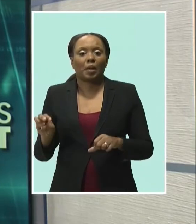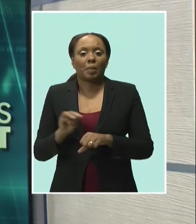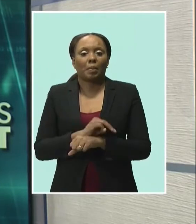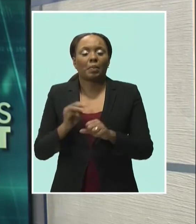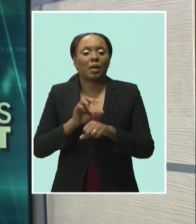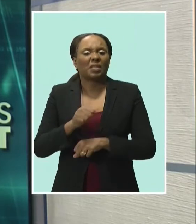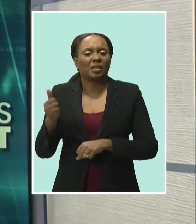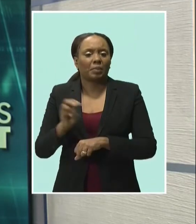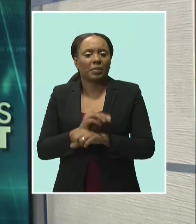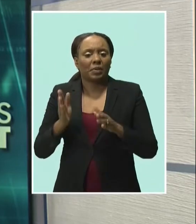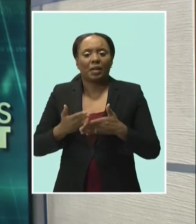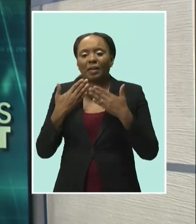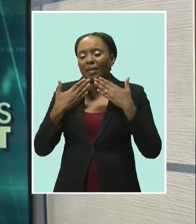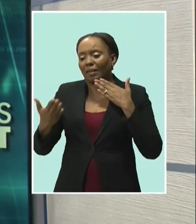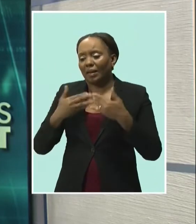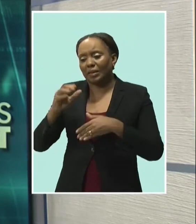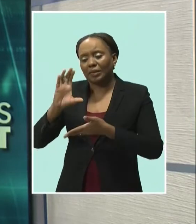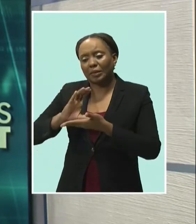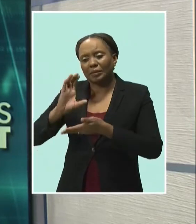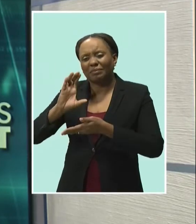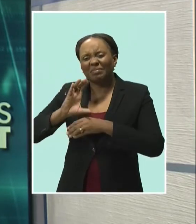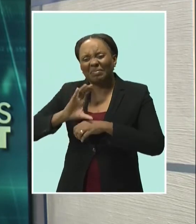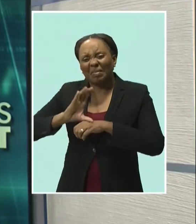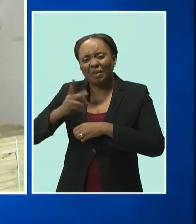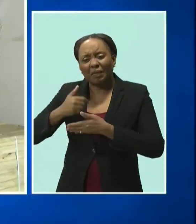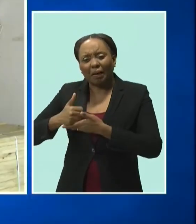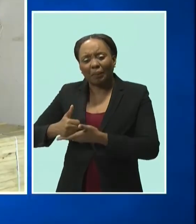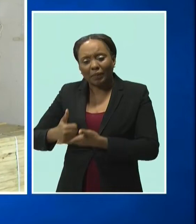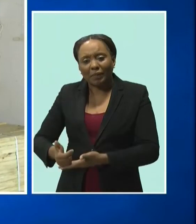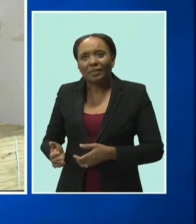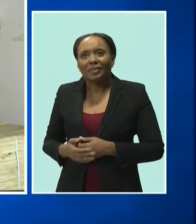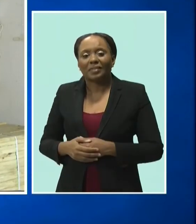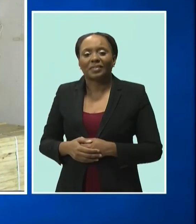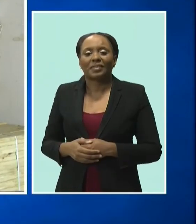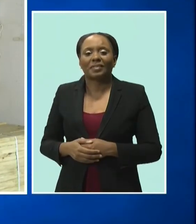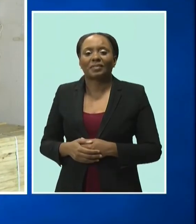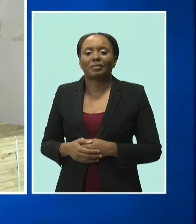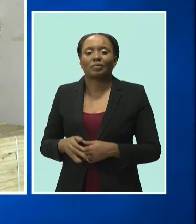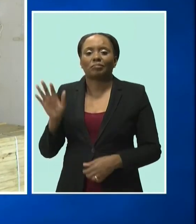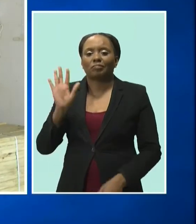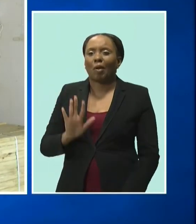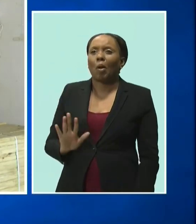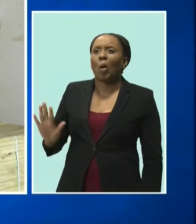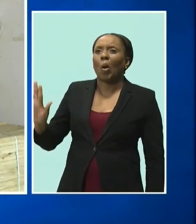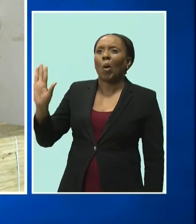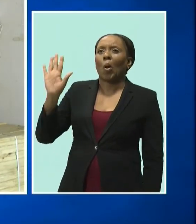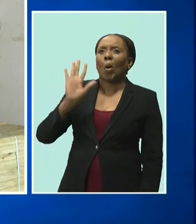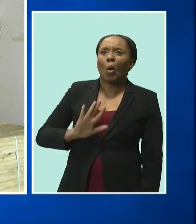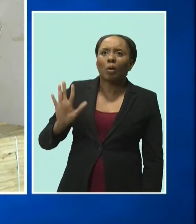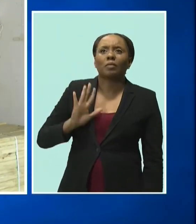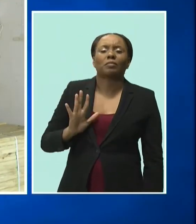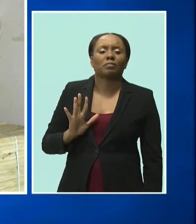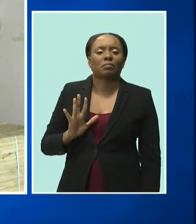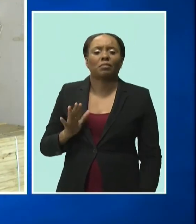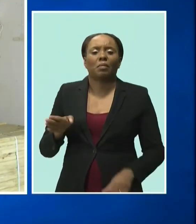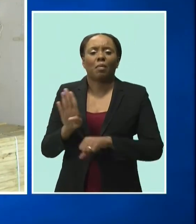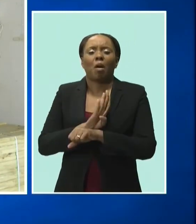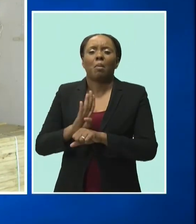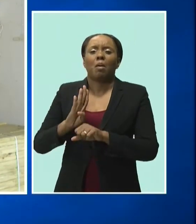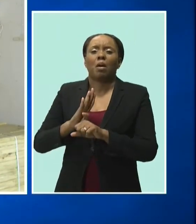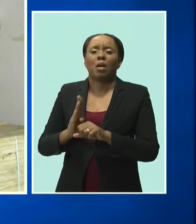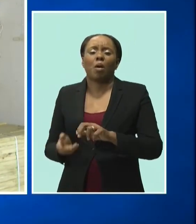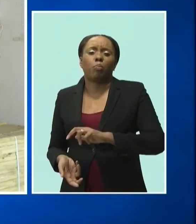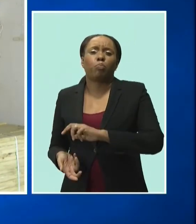Phillips, thanked the church for its assistance. From north to south, east to west, Barbados, we had damages all